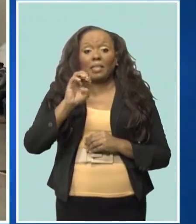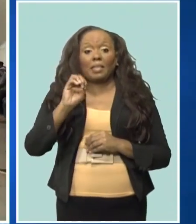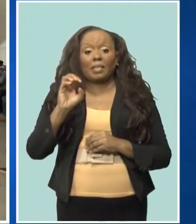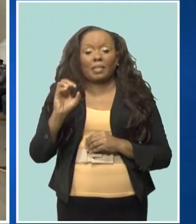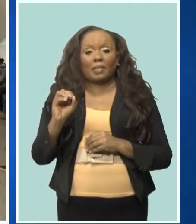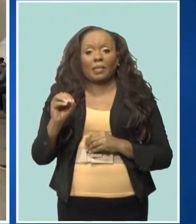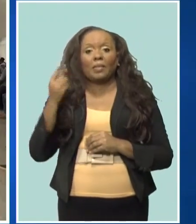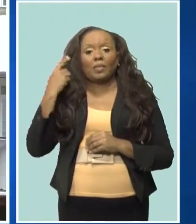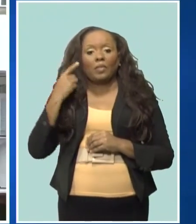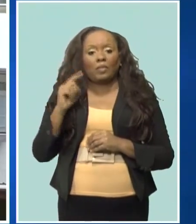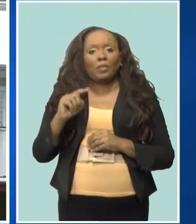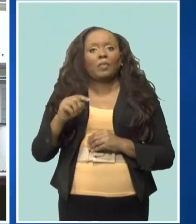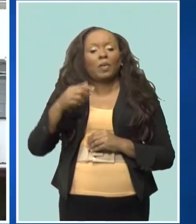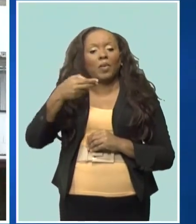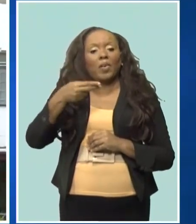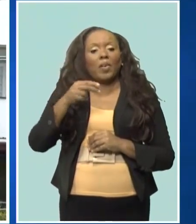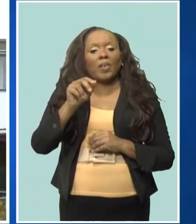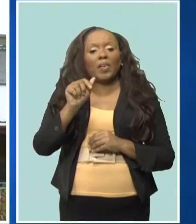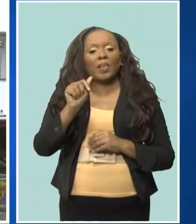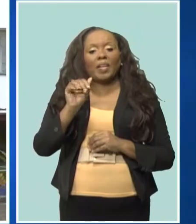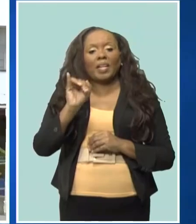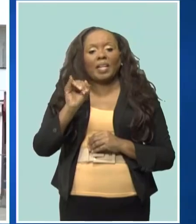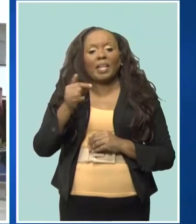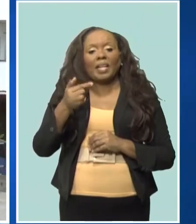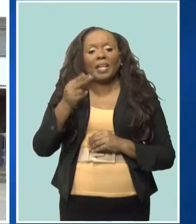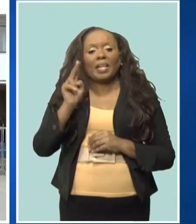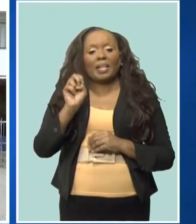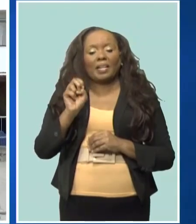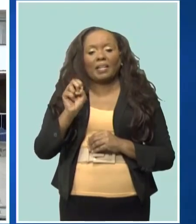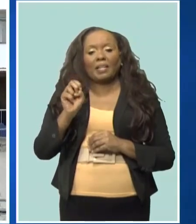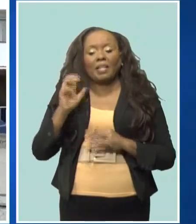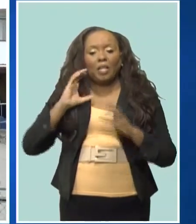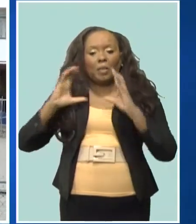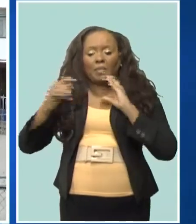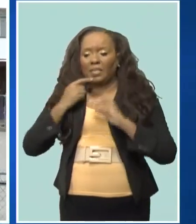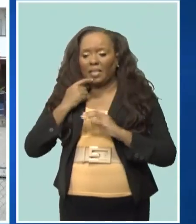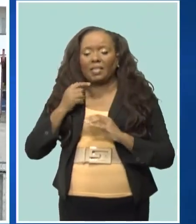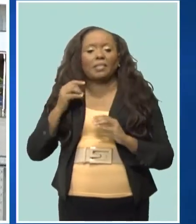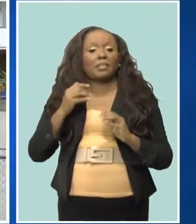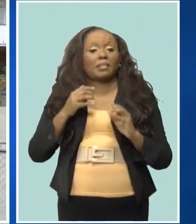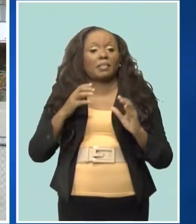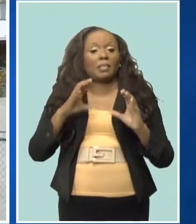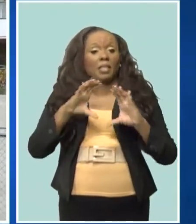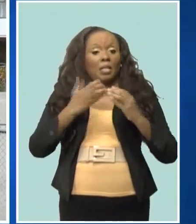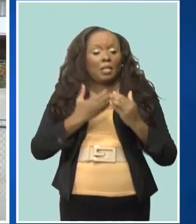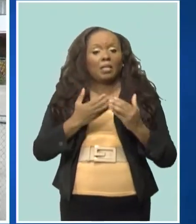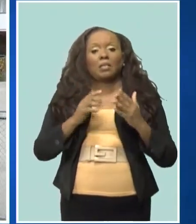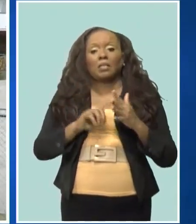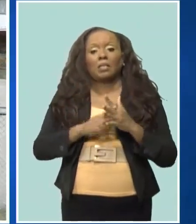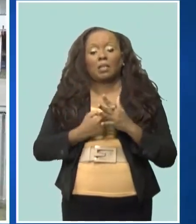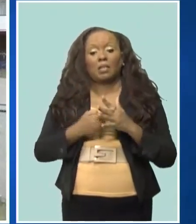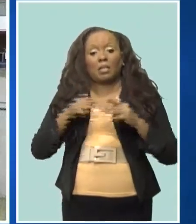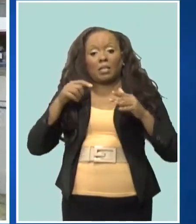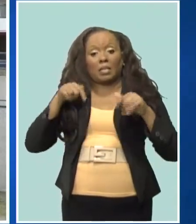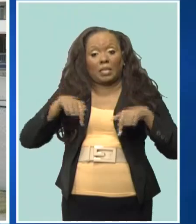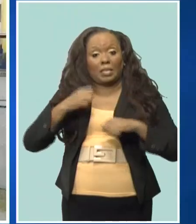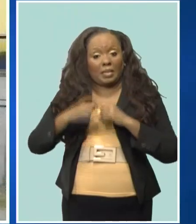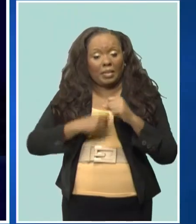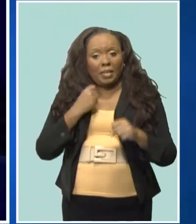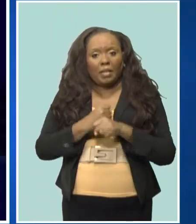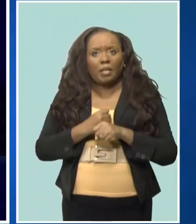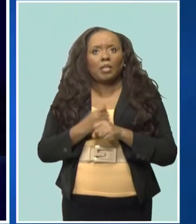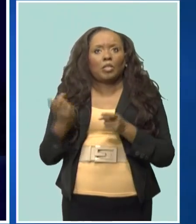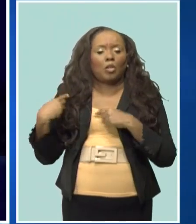Hague Communications, Inc., Joyanne Hague, says the courses, which started earlier this year, are going well. So